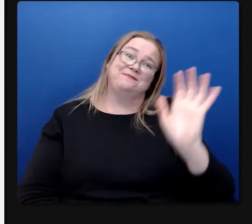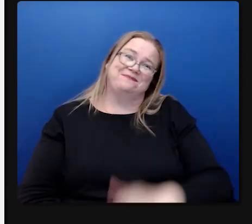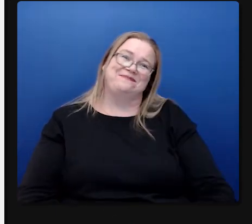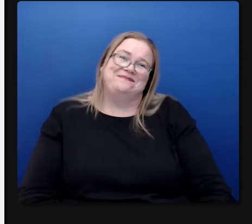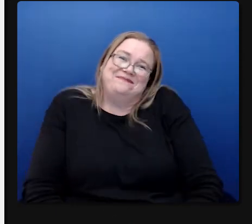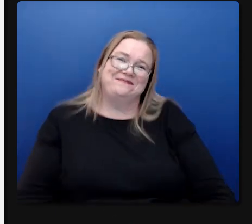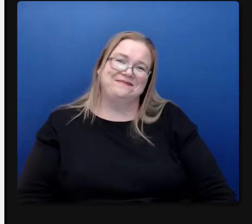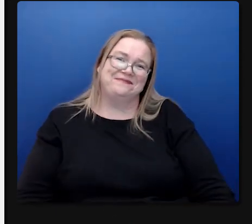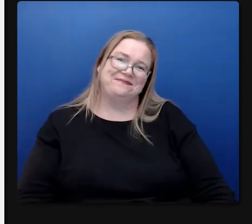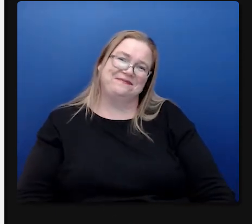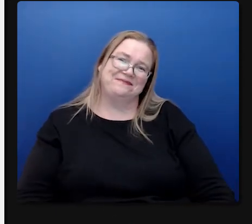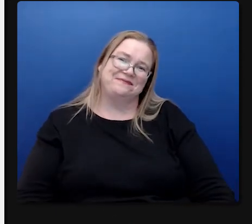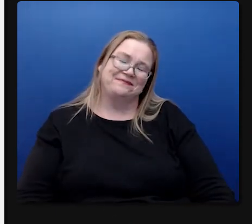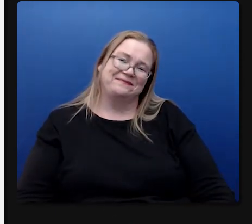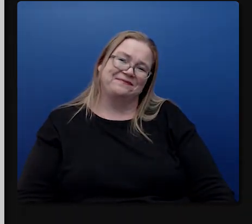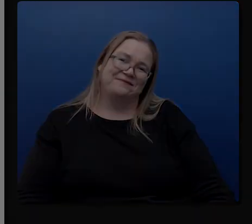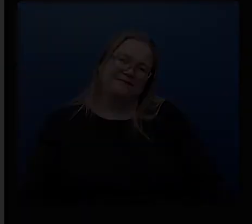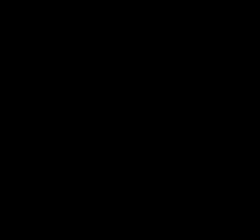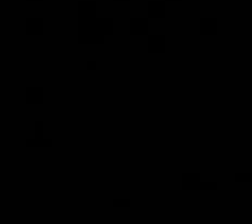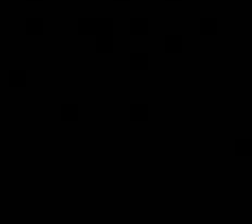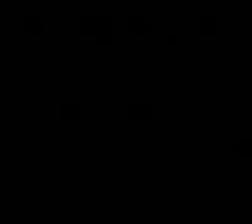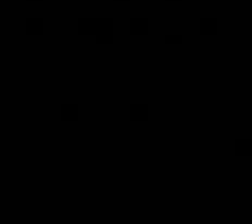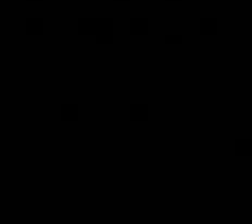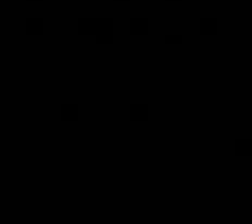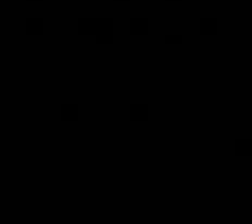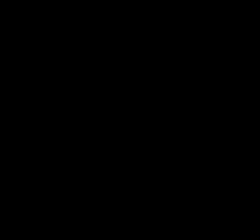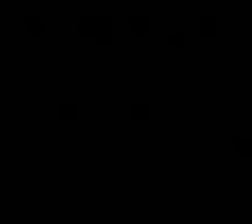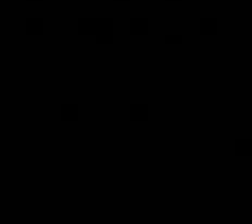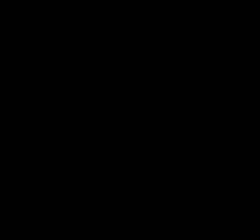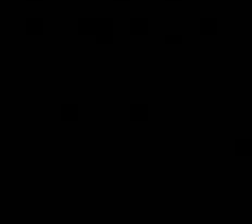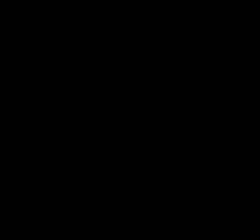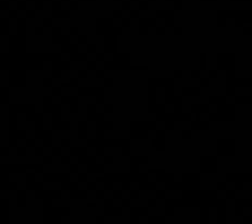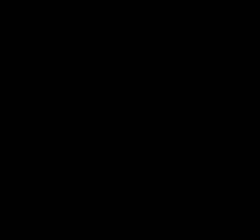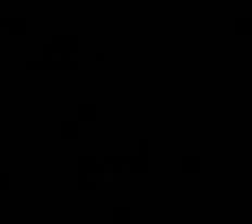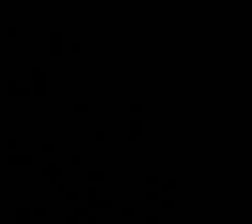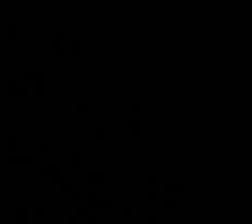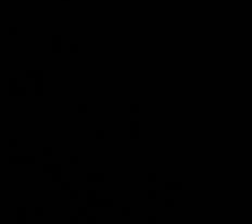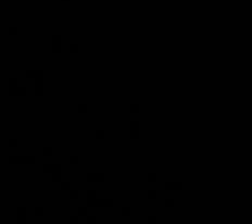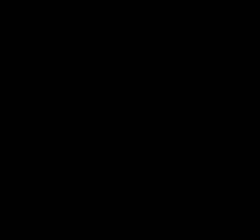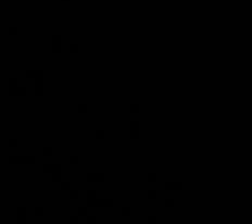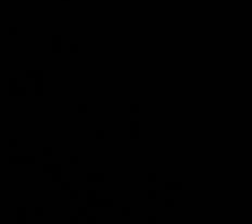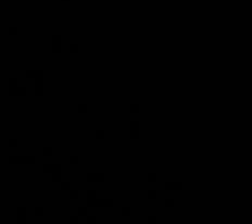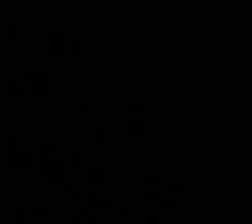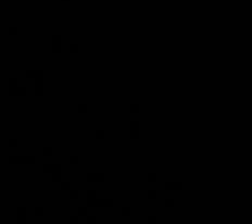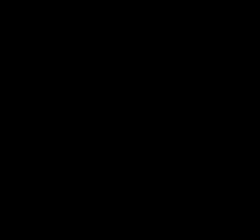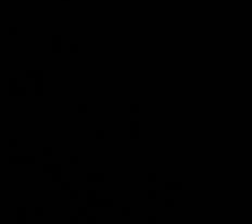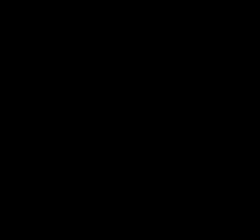goodbye.